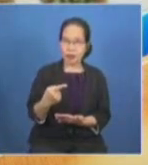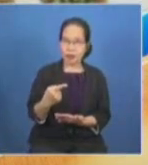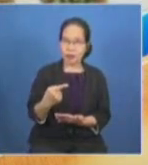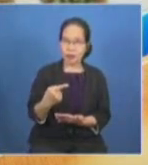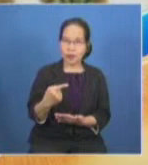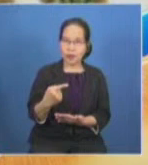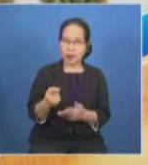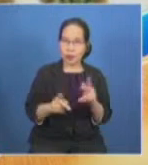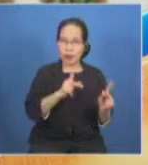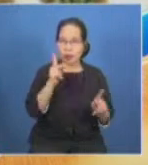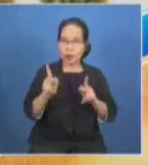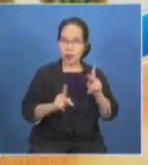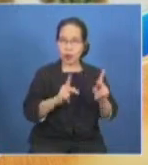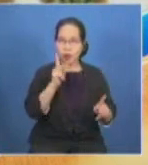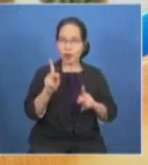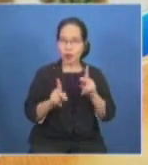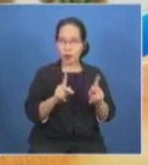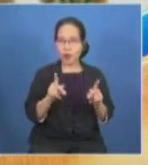we can say that